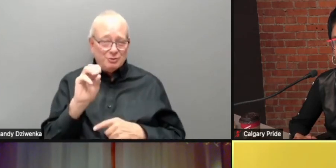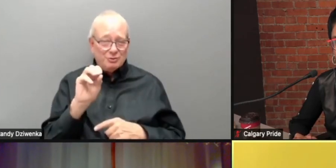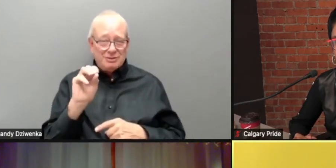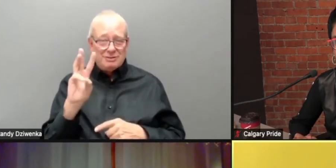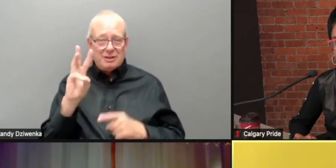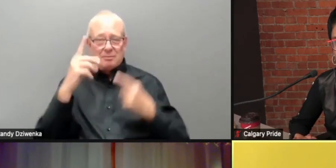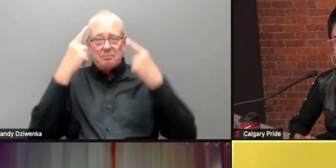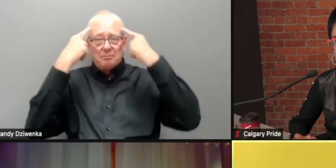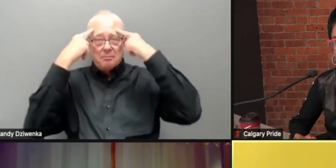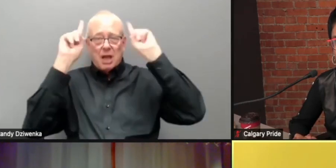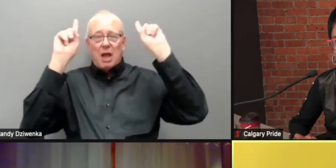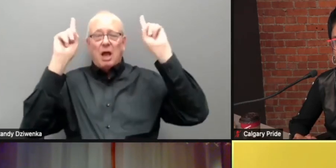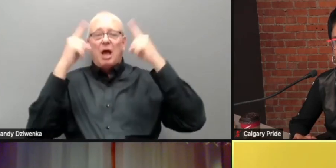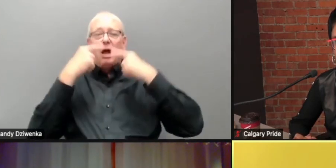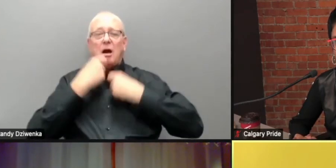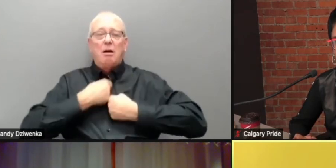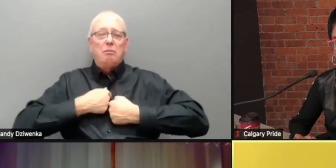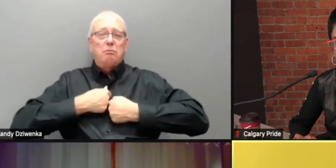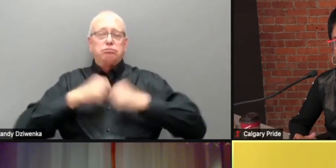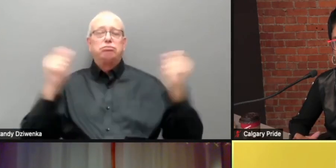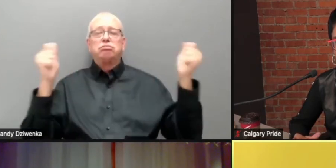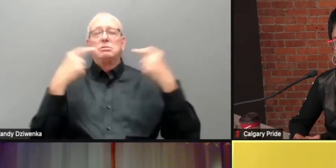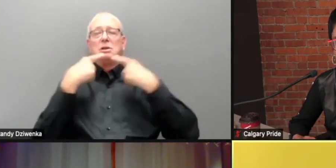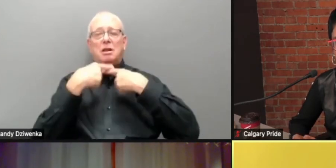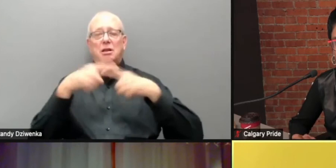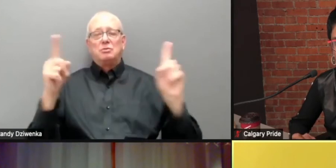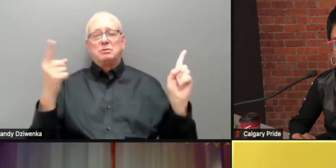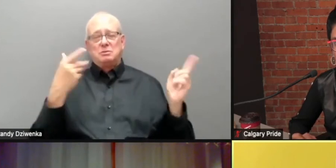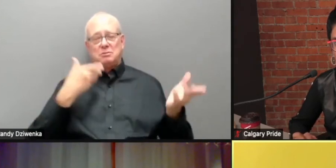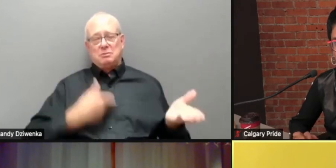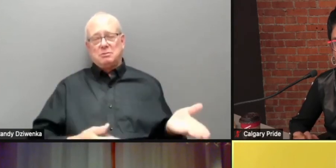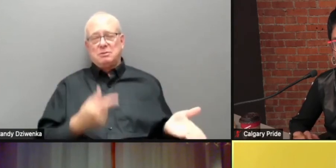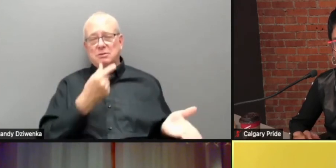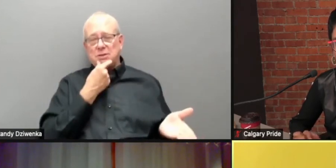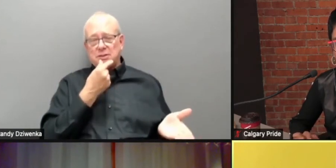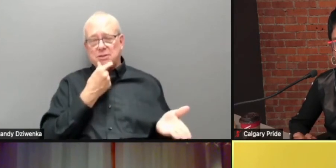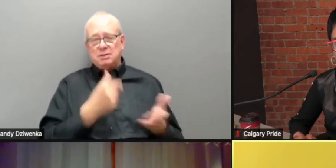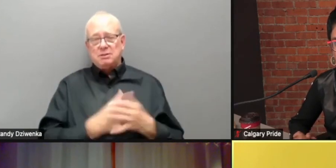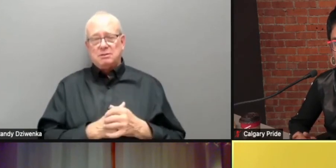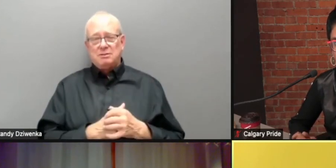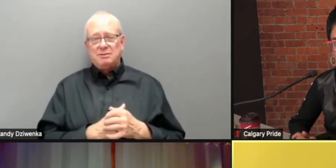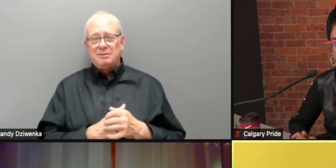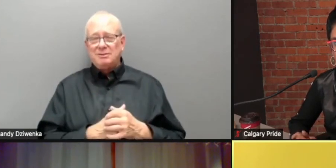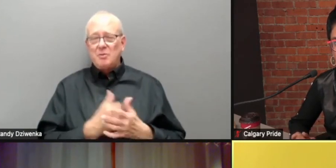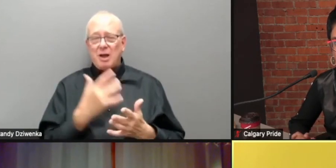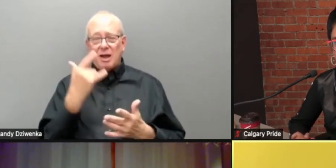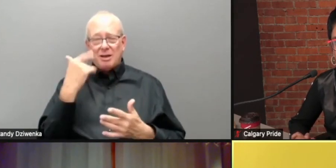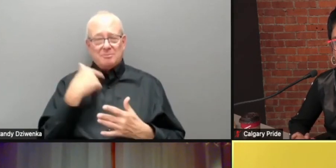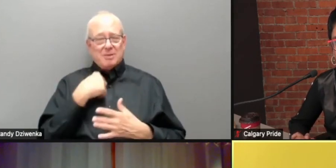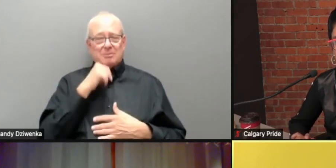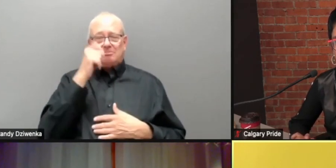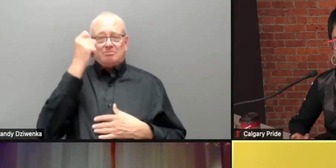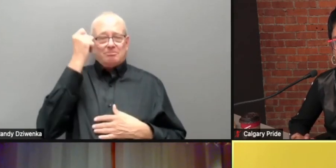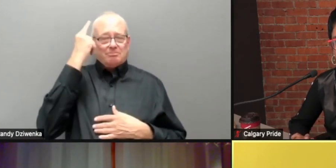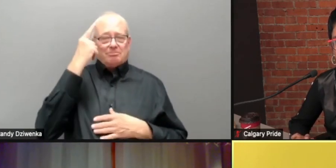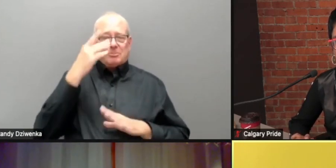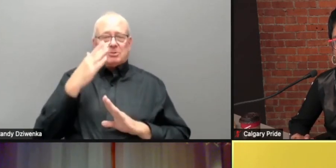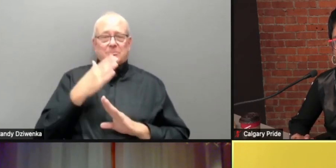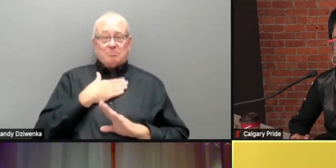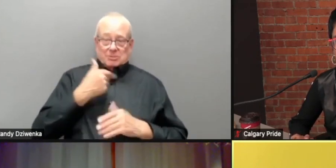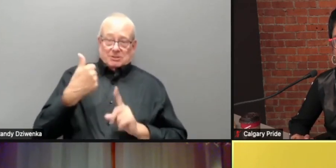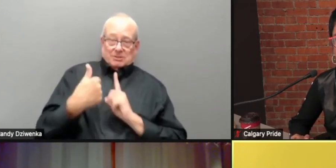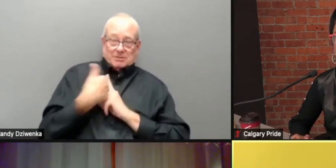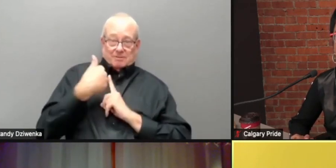I think if I would have known about my sexuality when I was growing up, I wouldn't have taken the step of marrying a